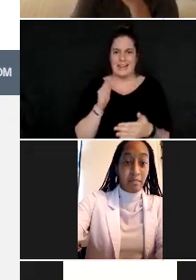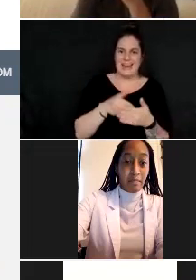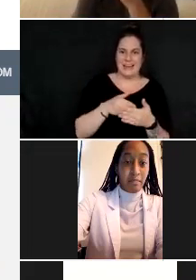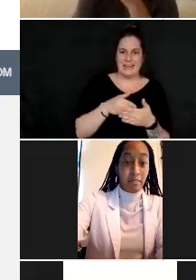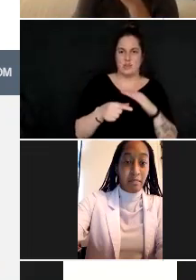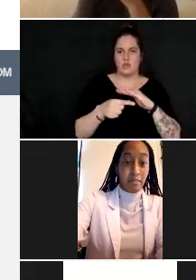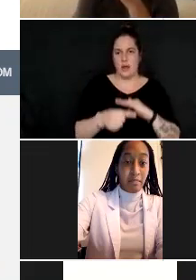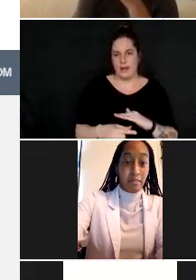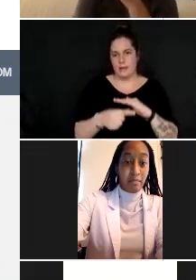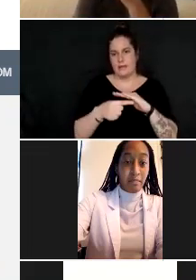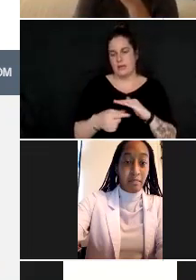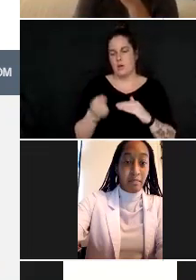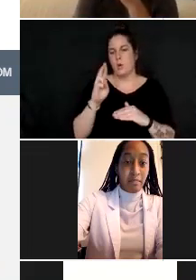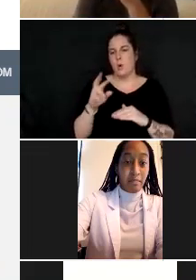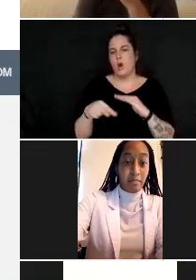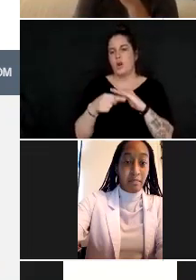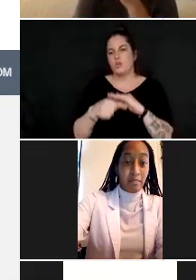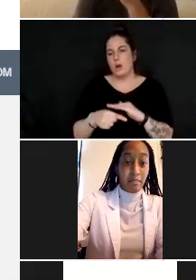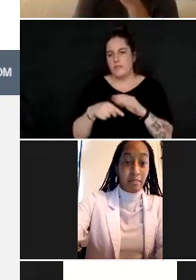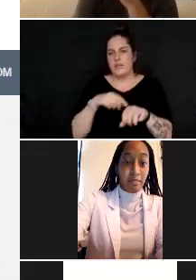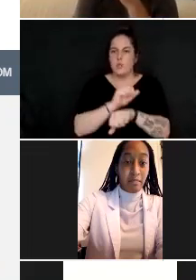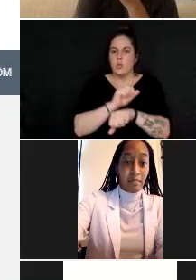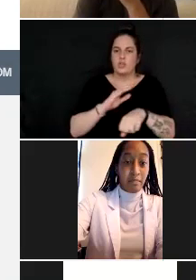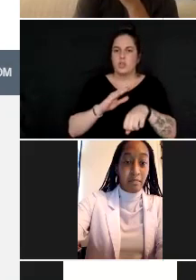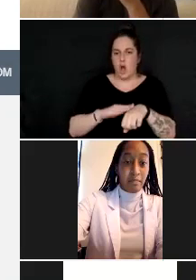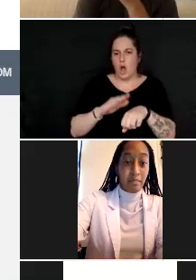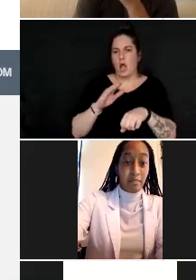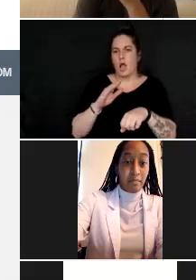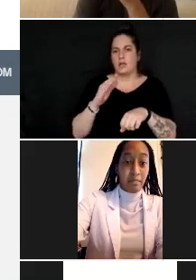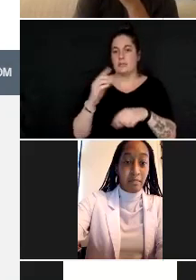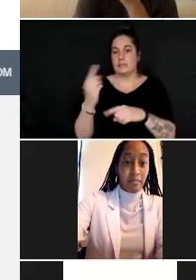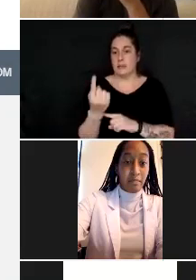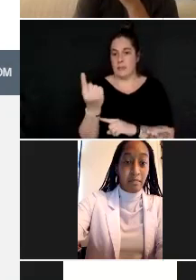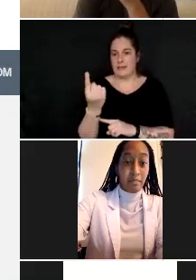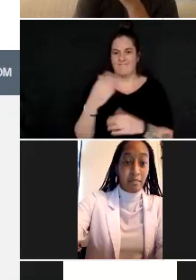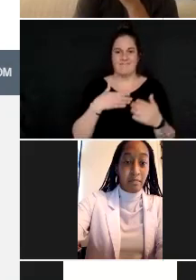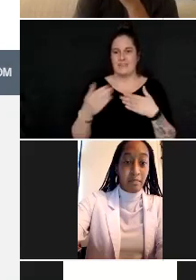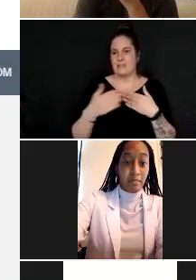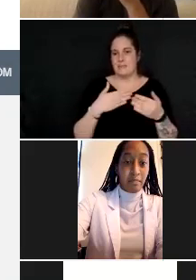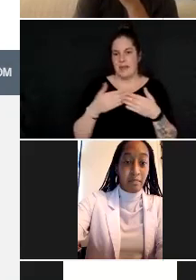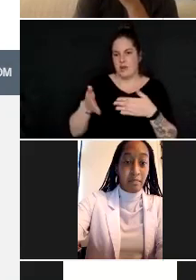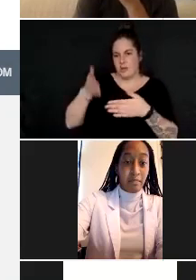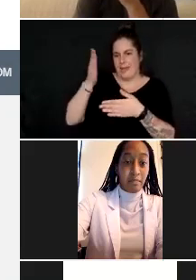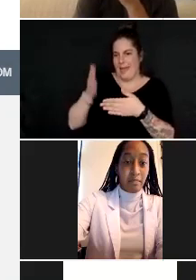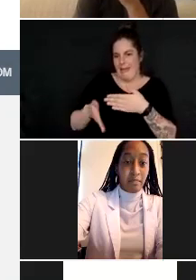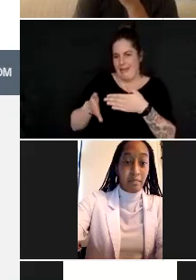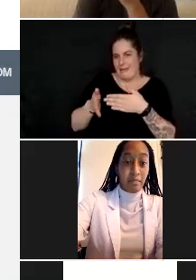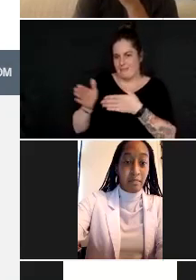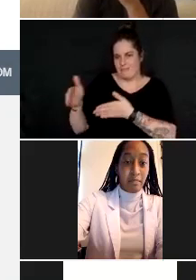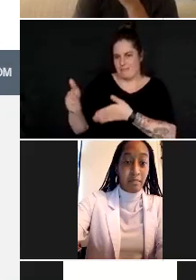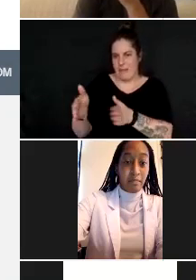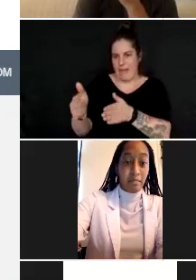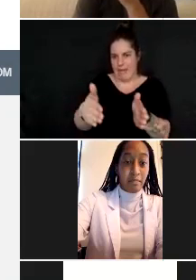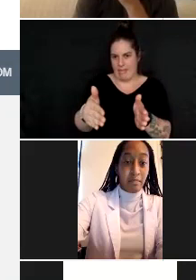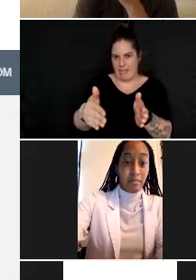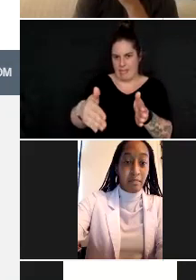an object, it does not matter the endpoint, the path that's taken. Only the